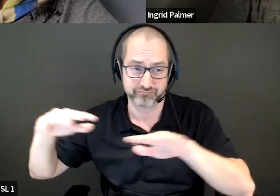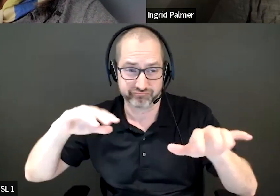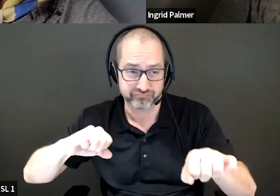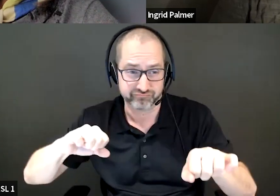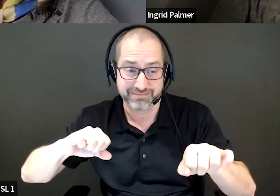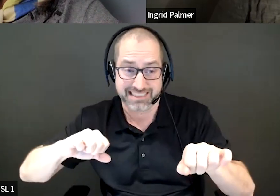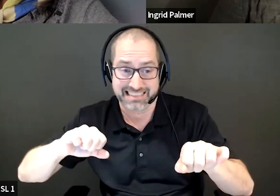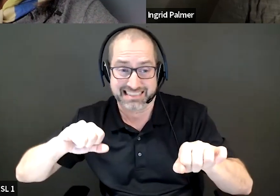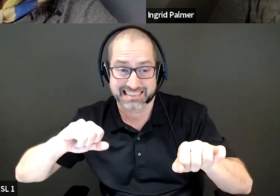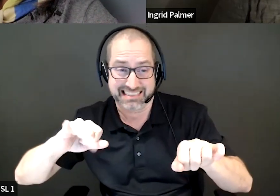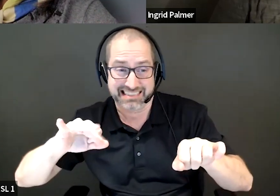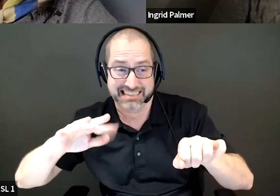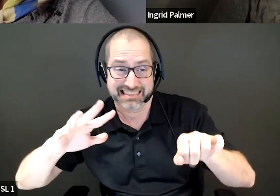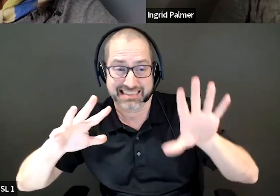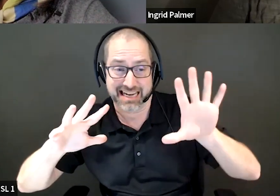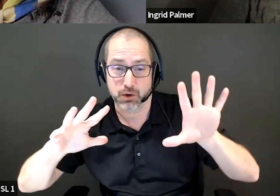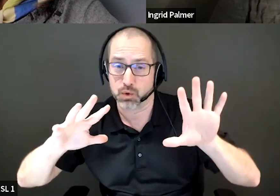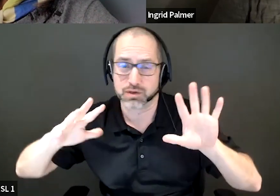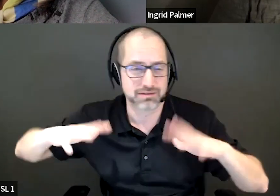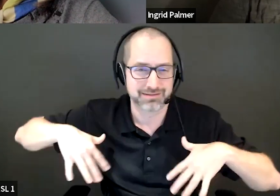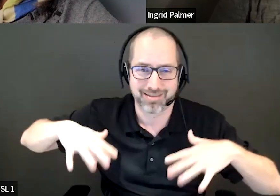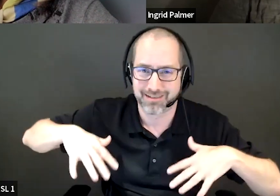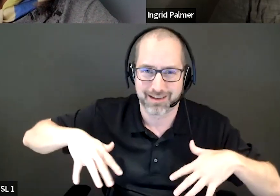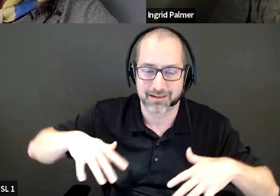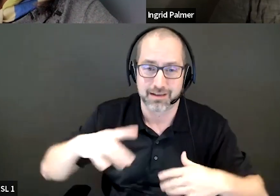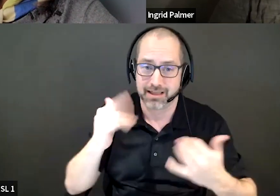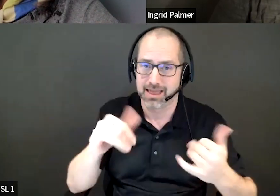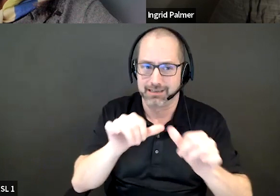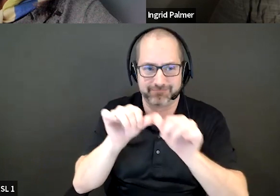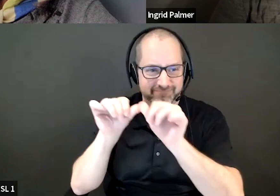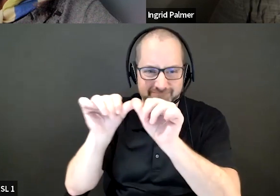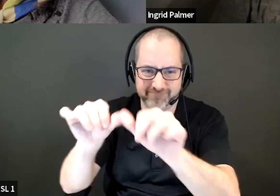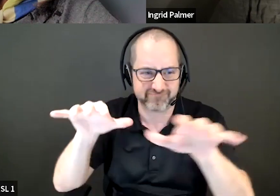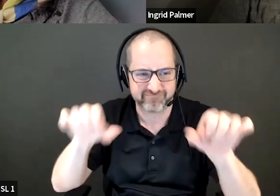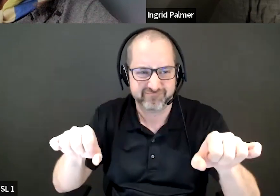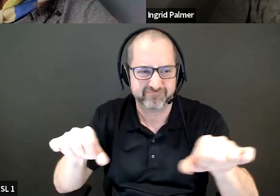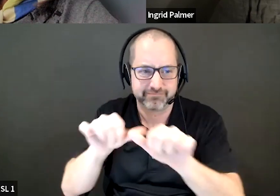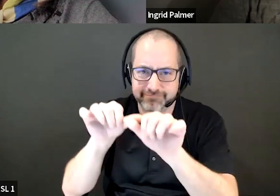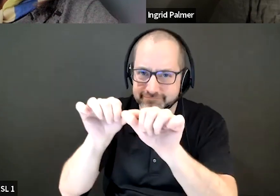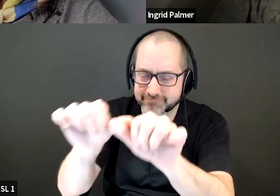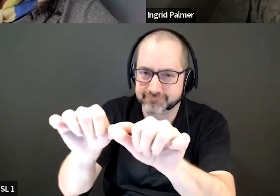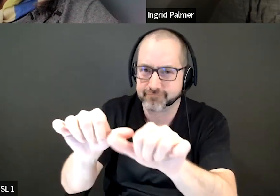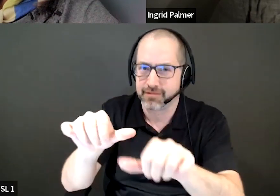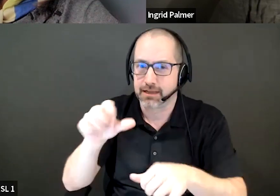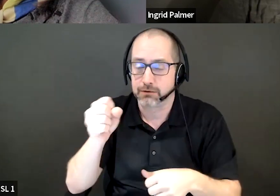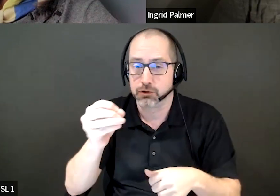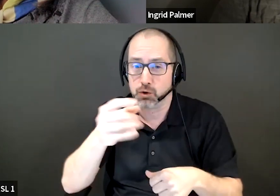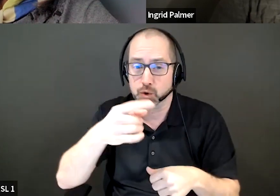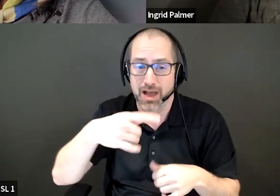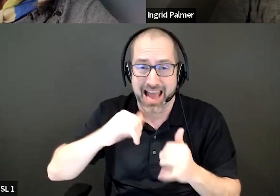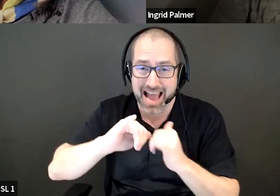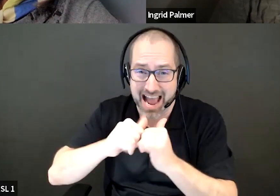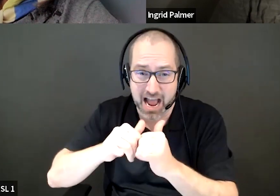easily. It is ongoing, and then so must the task of dismantling